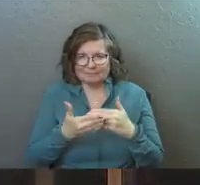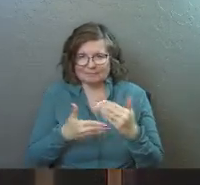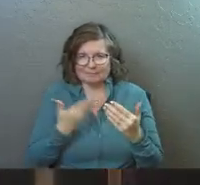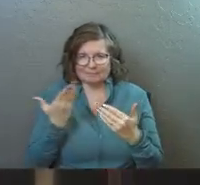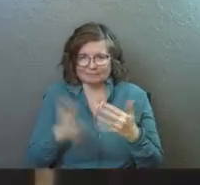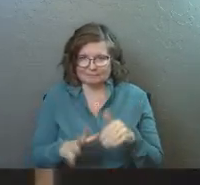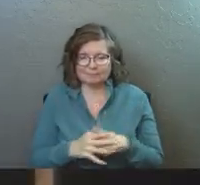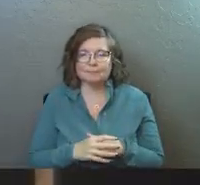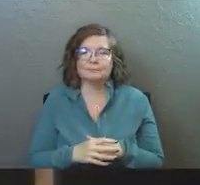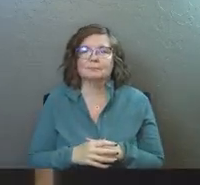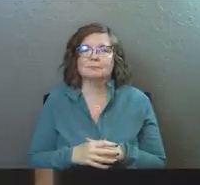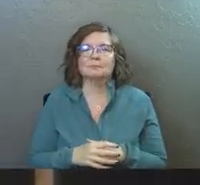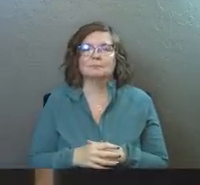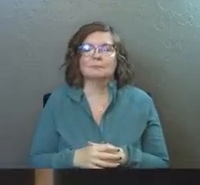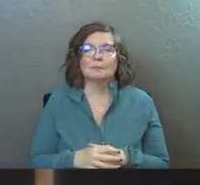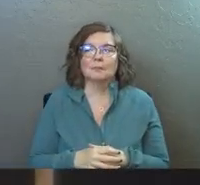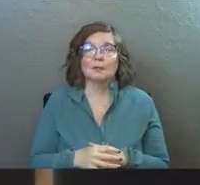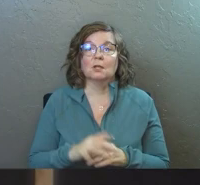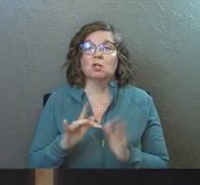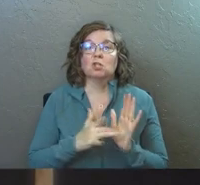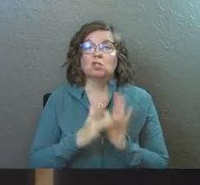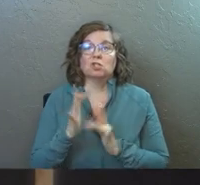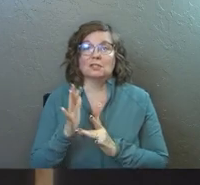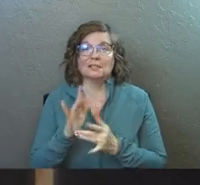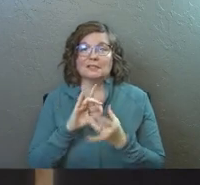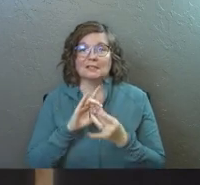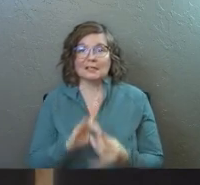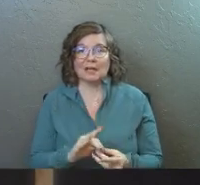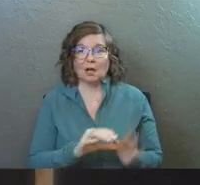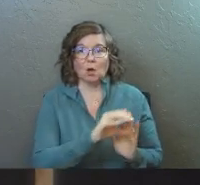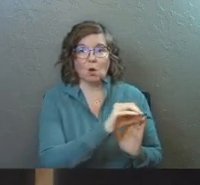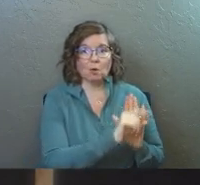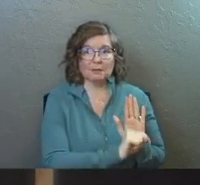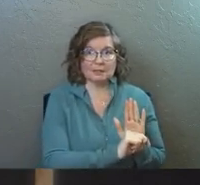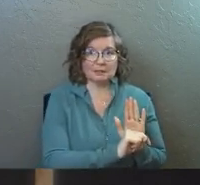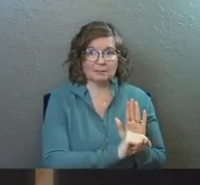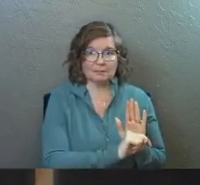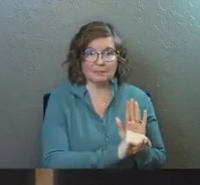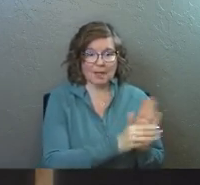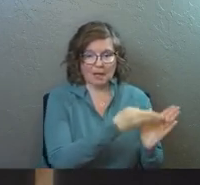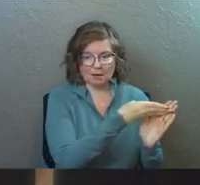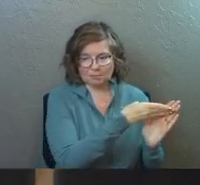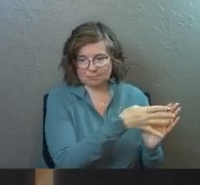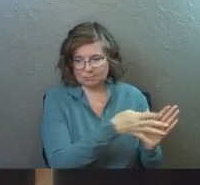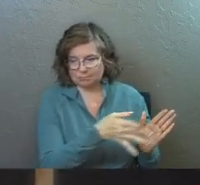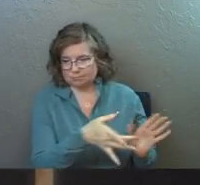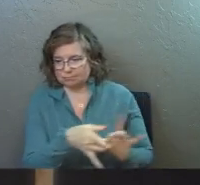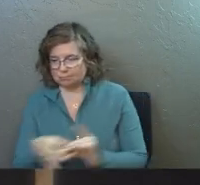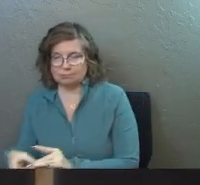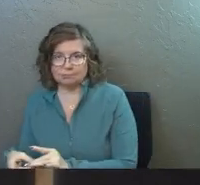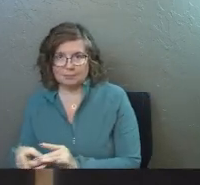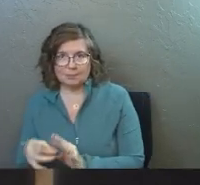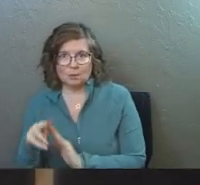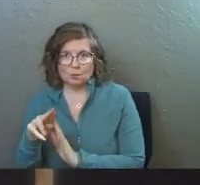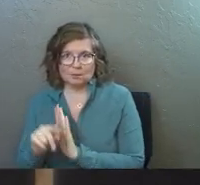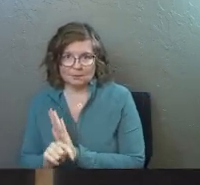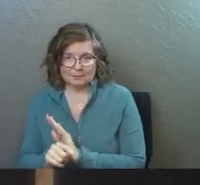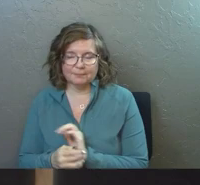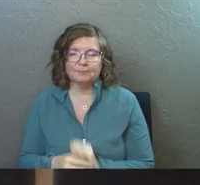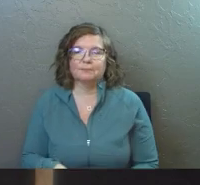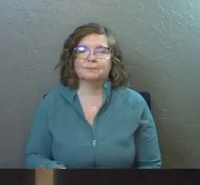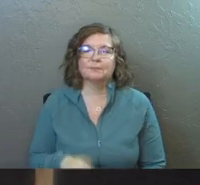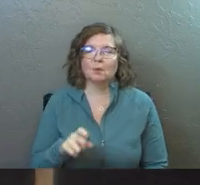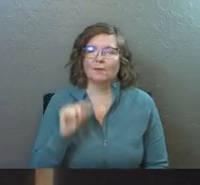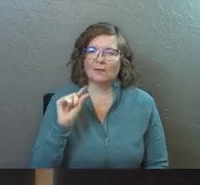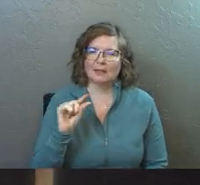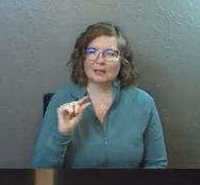section of scripture here. This is where Jesus connects to the Old Testament. He pulls it all forward for us. But